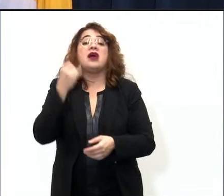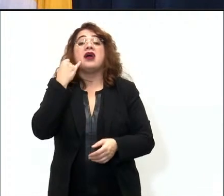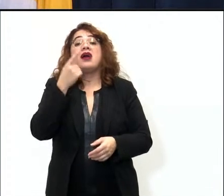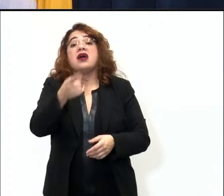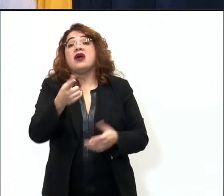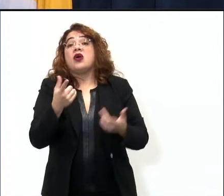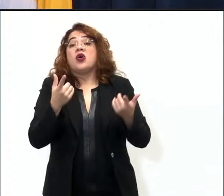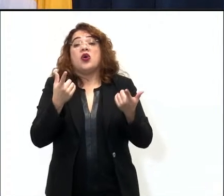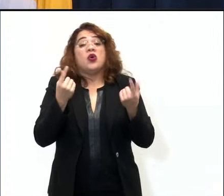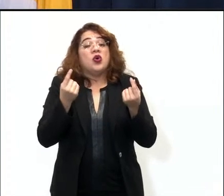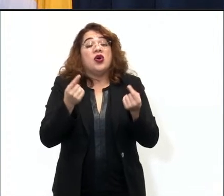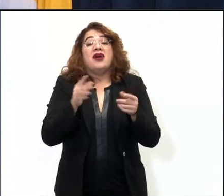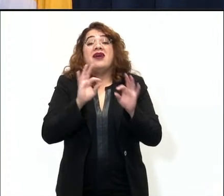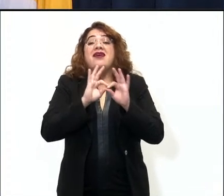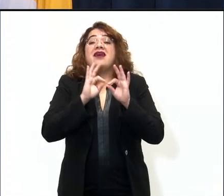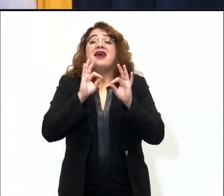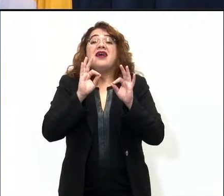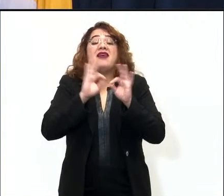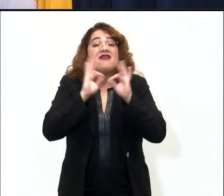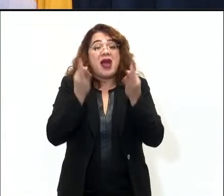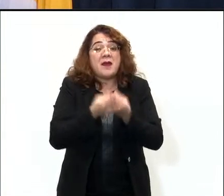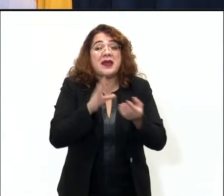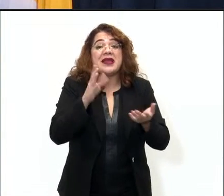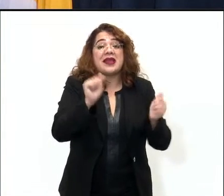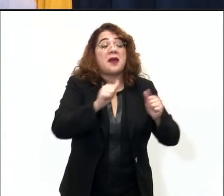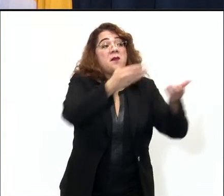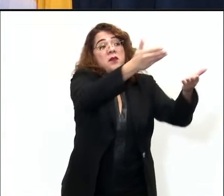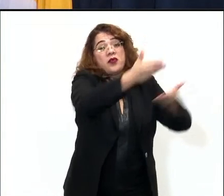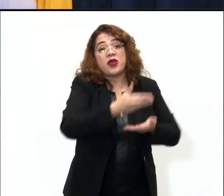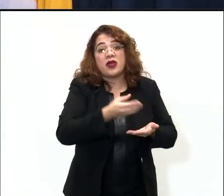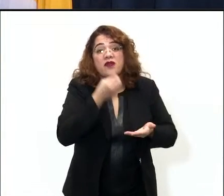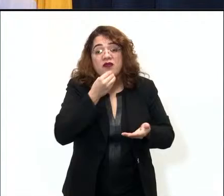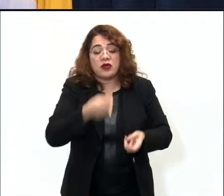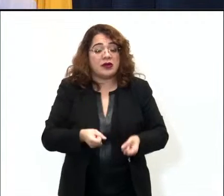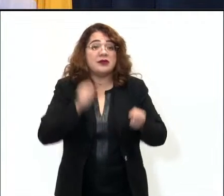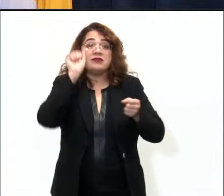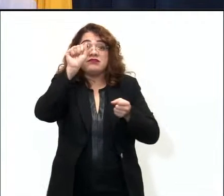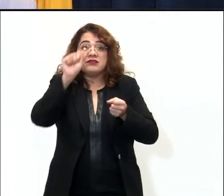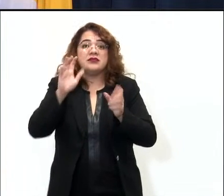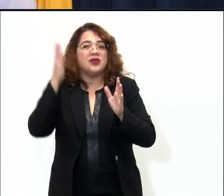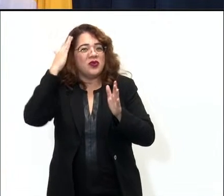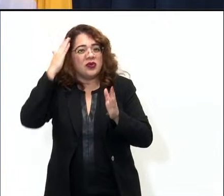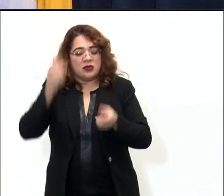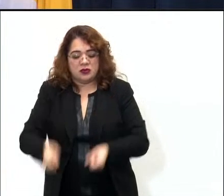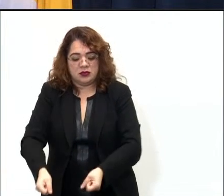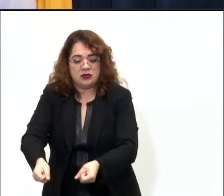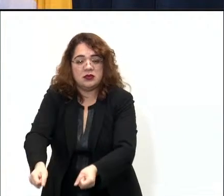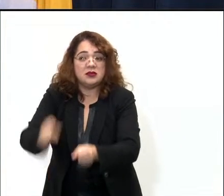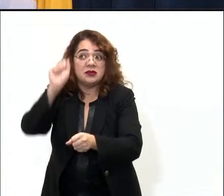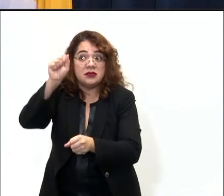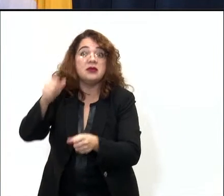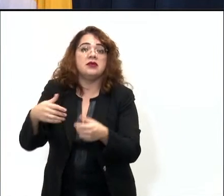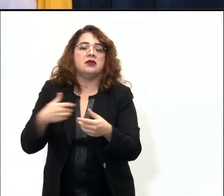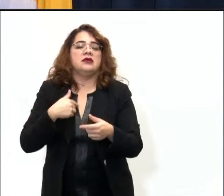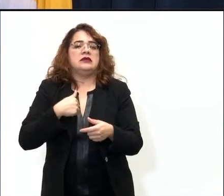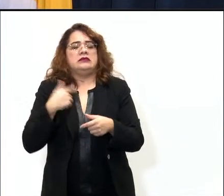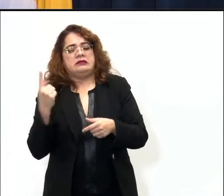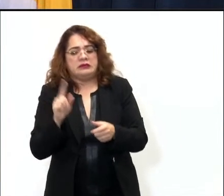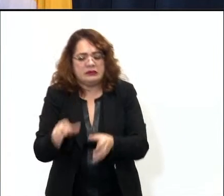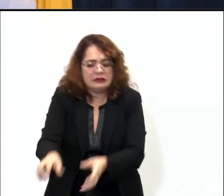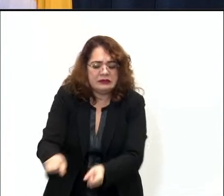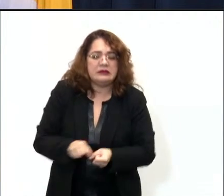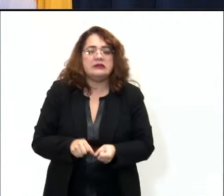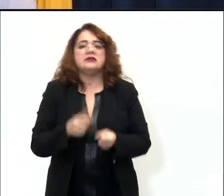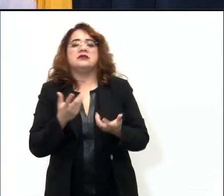whatever is possible who can bring you groceries, toiletries, medicines, and other essentials, every possible way for you to